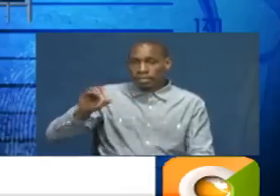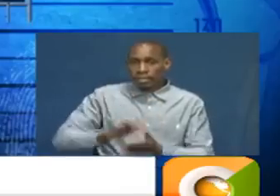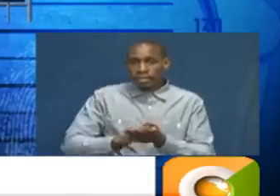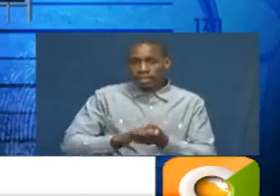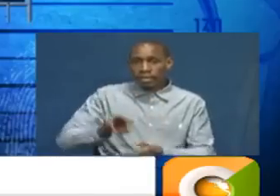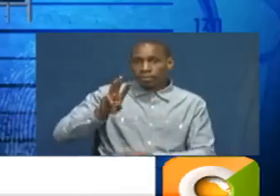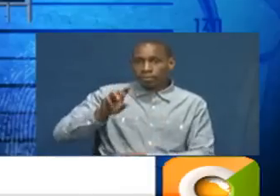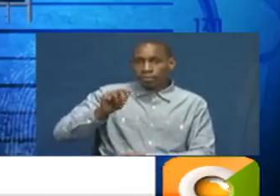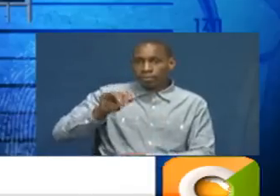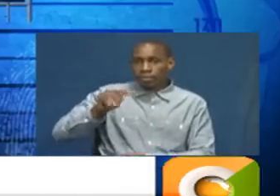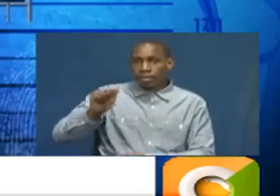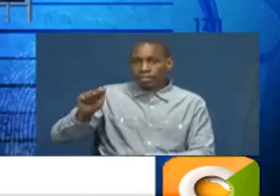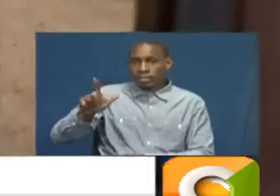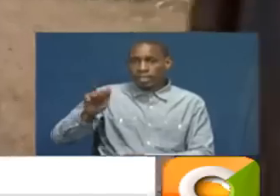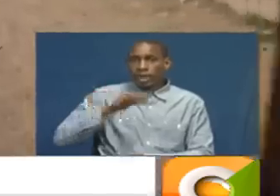Makoha Wanjala, aged